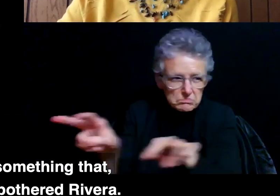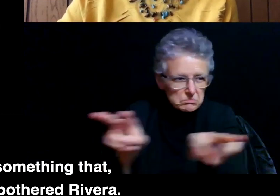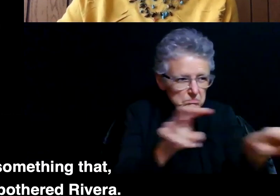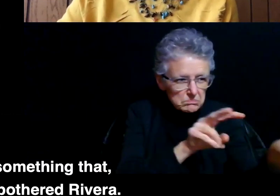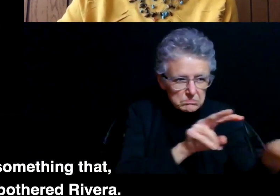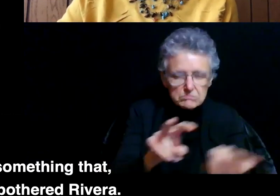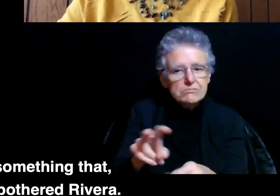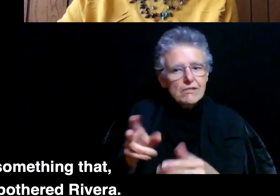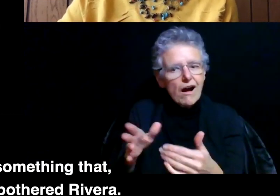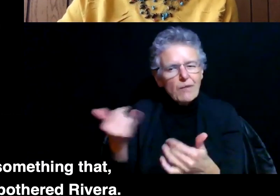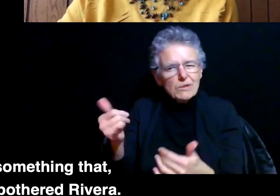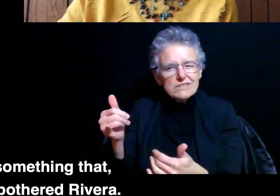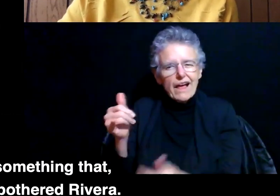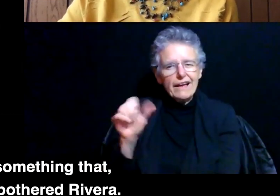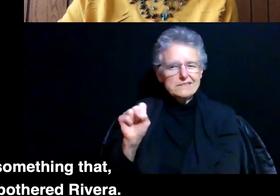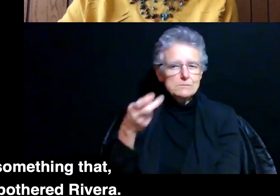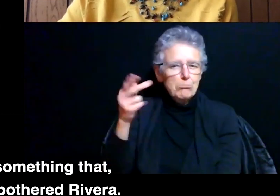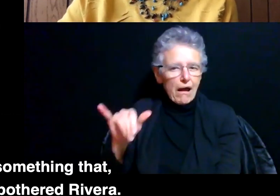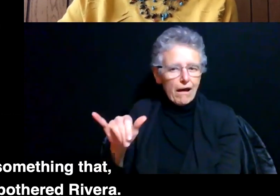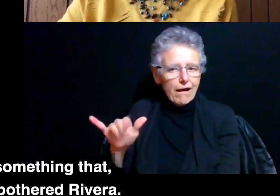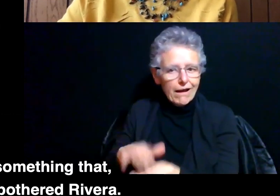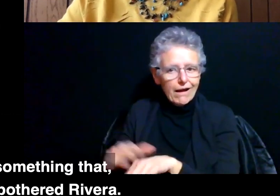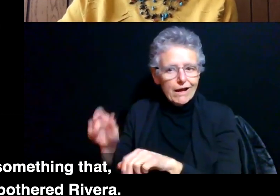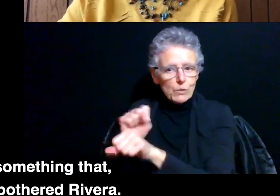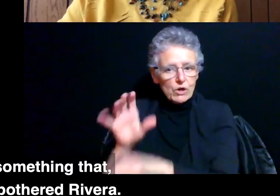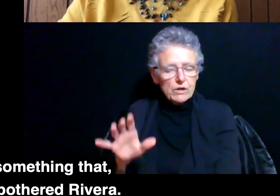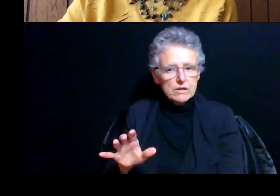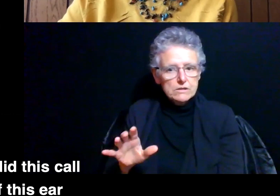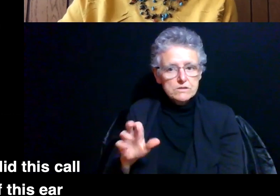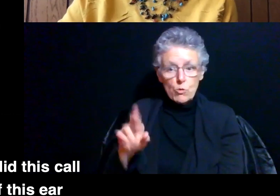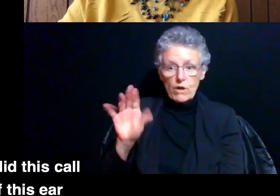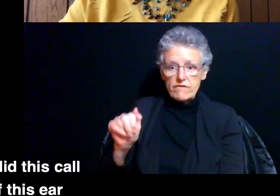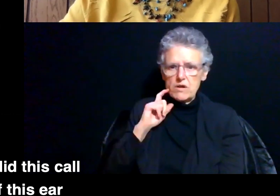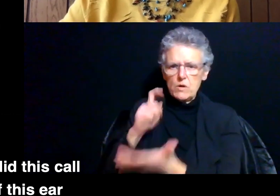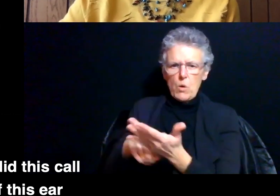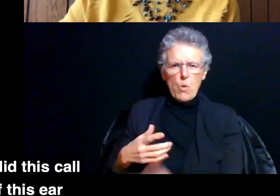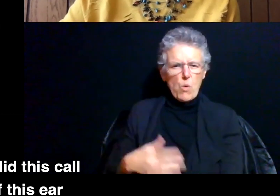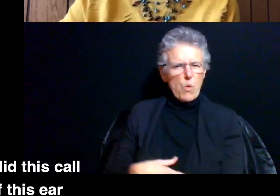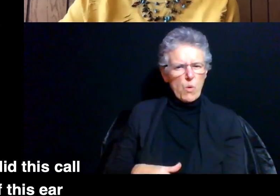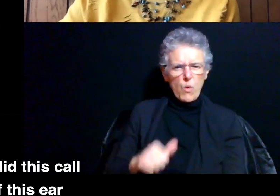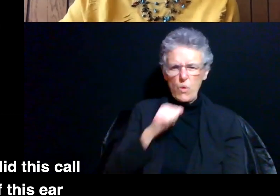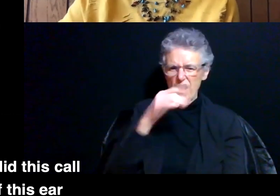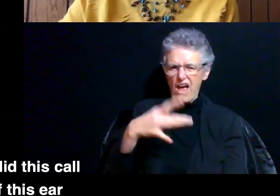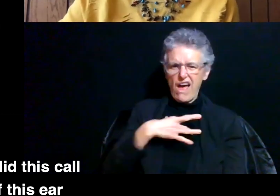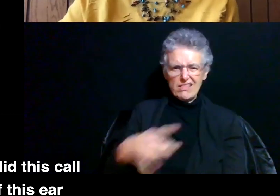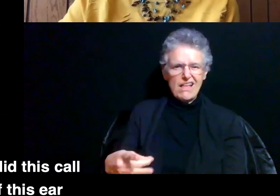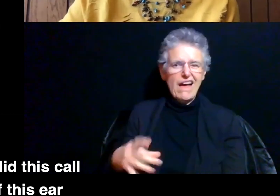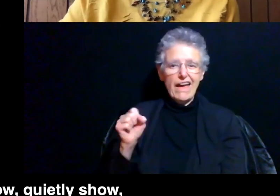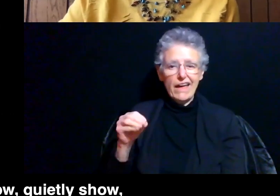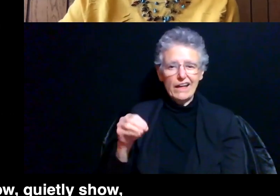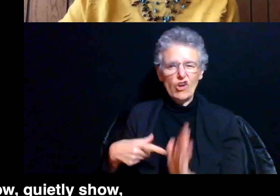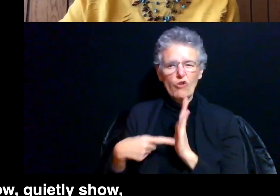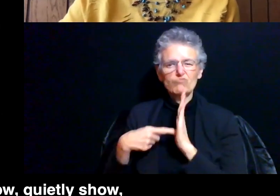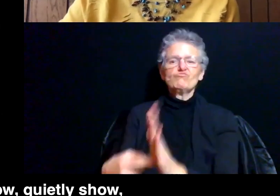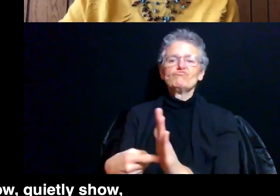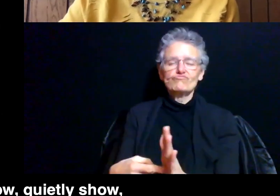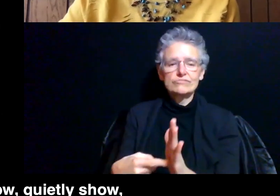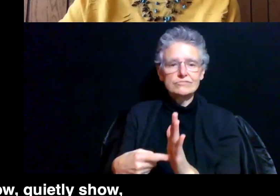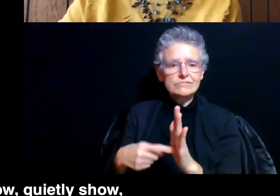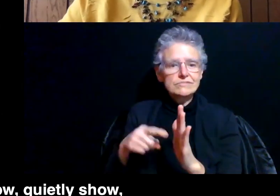was something that, it bothered Rivera. So, he did this call out of this ear to kind of